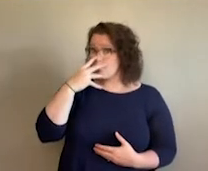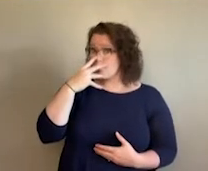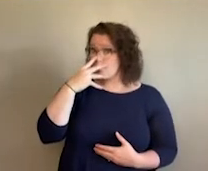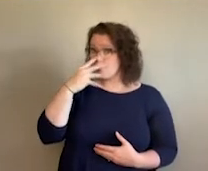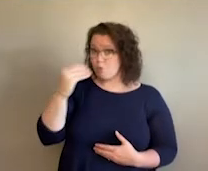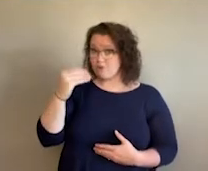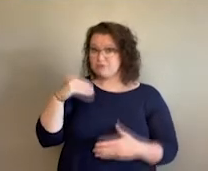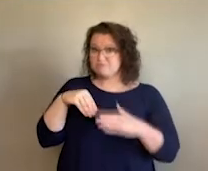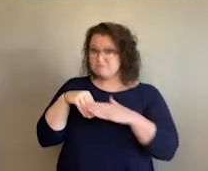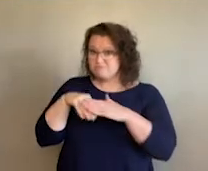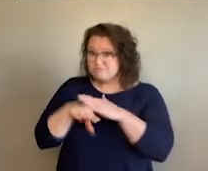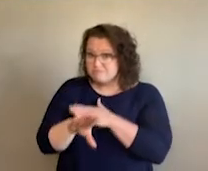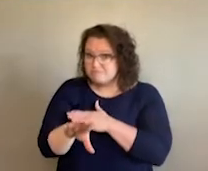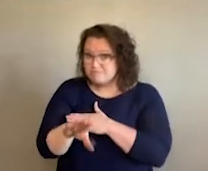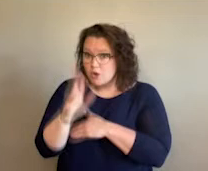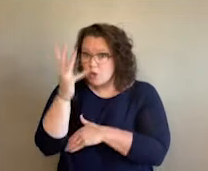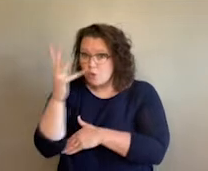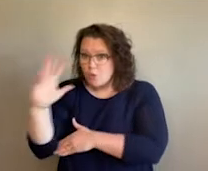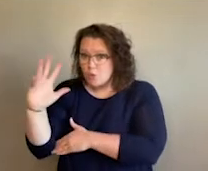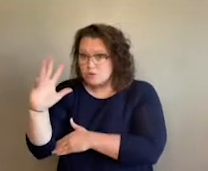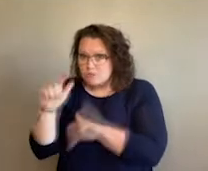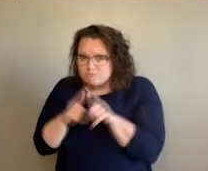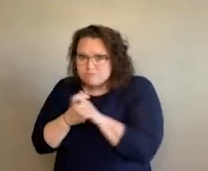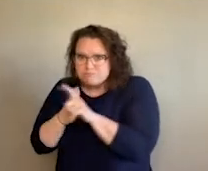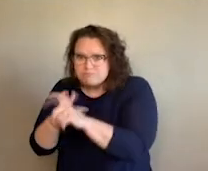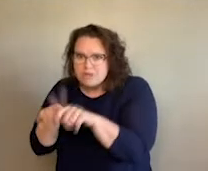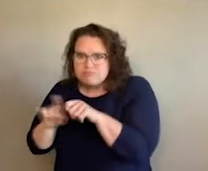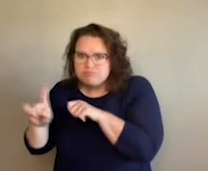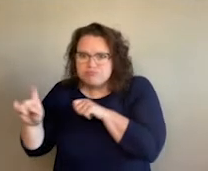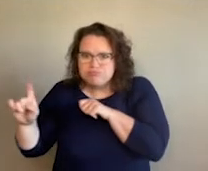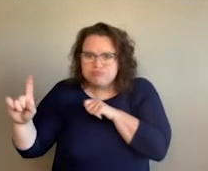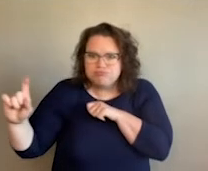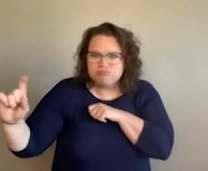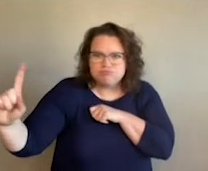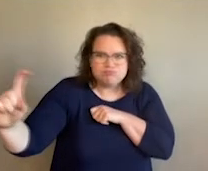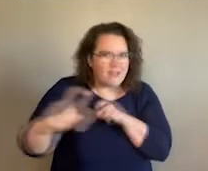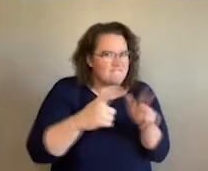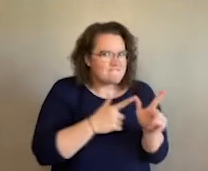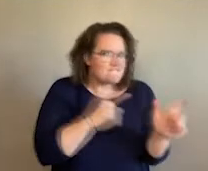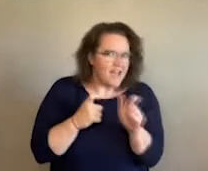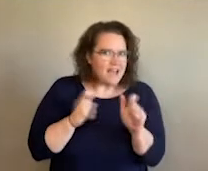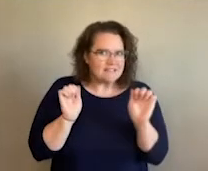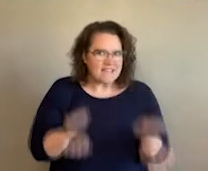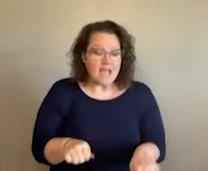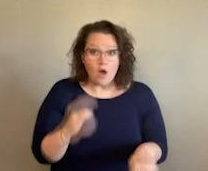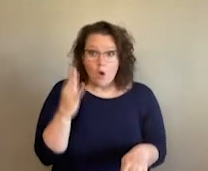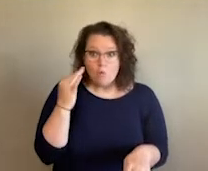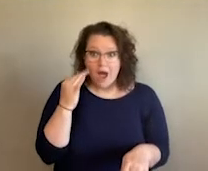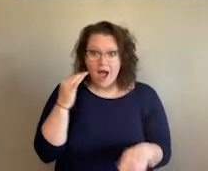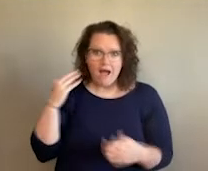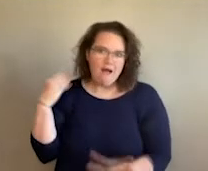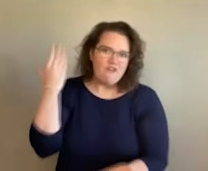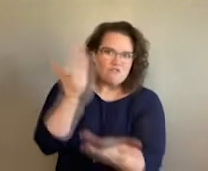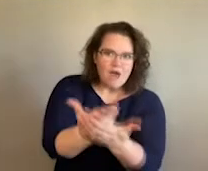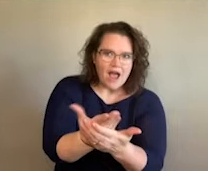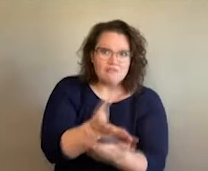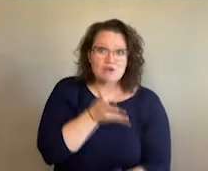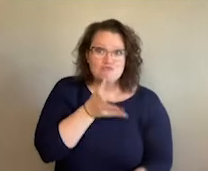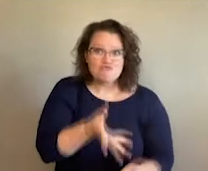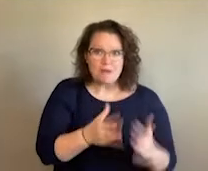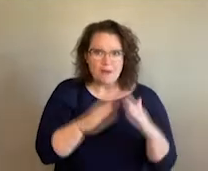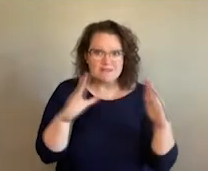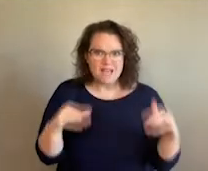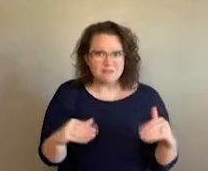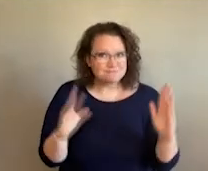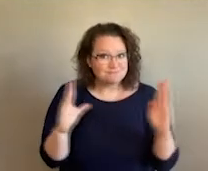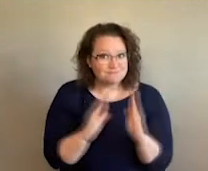Red Riding Hood could not see him, he began to gallop. On and on he galloped as fast as he could, for he was anxious to get to the